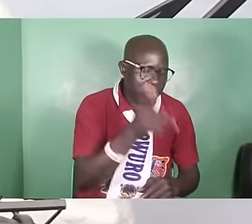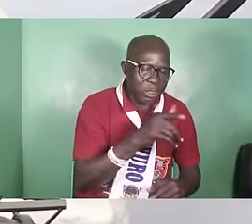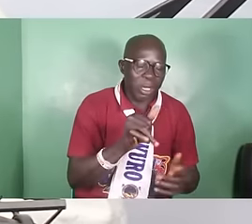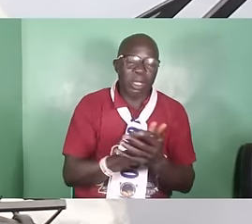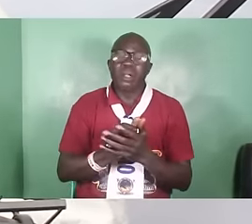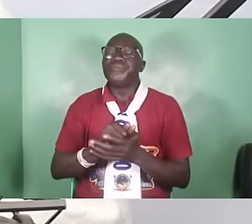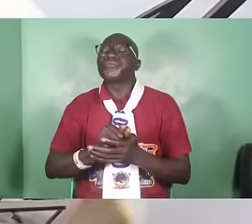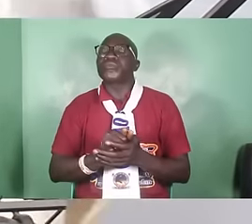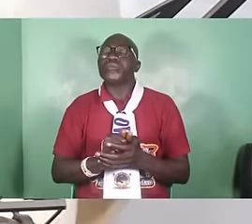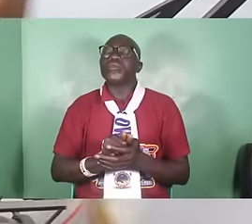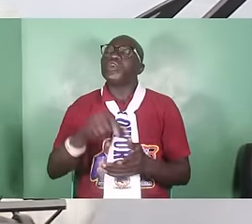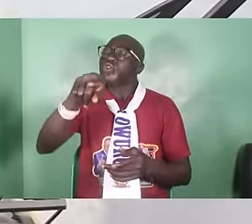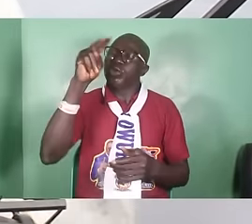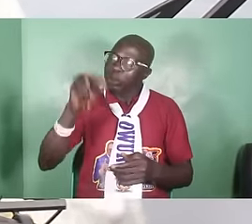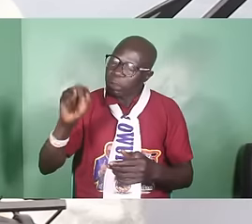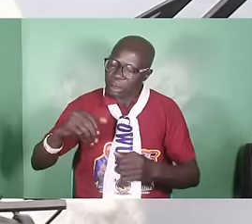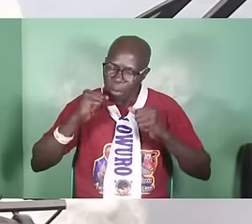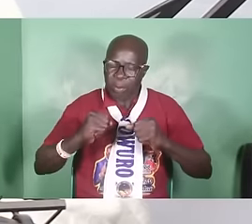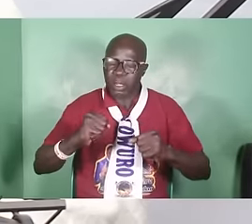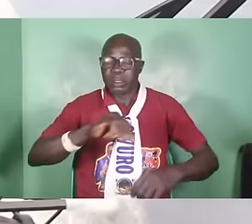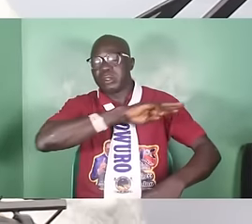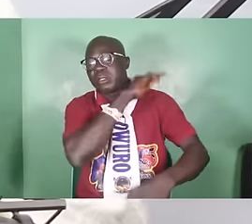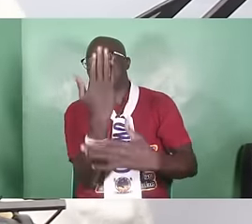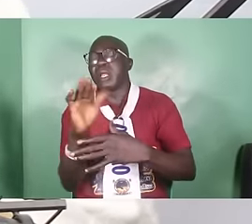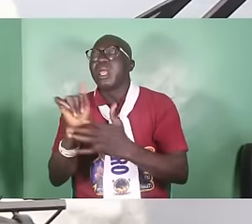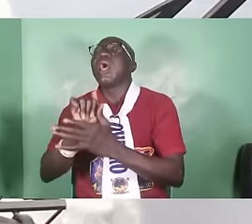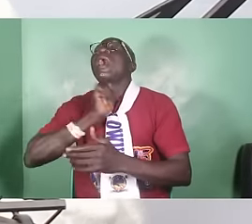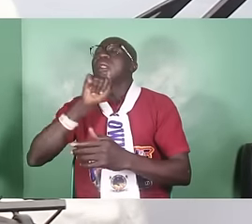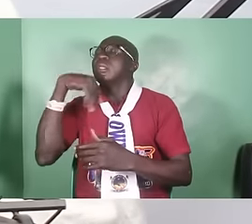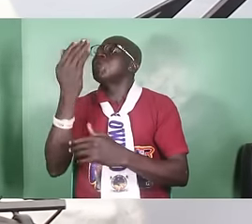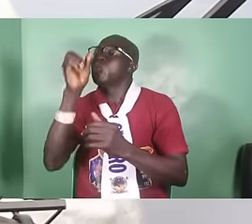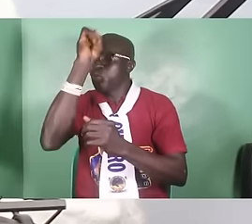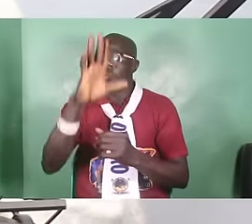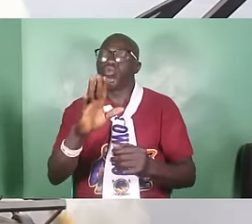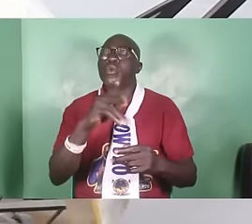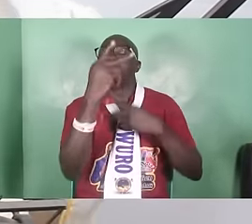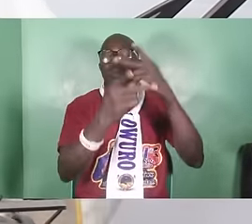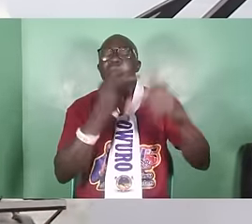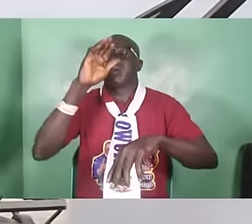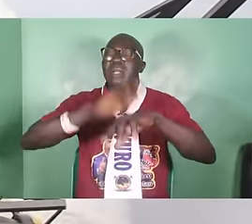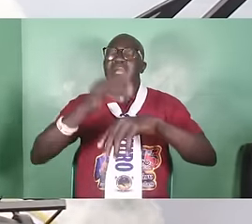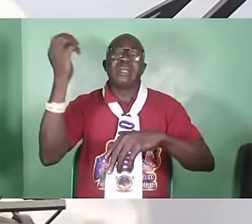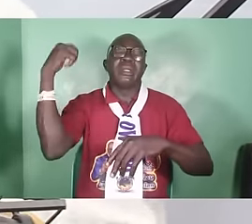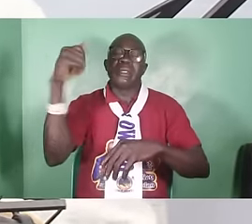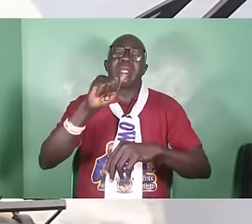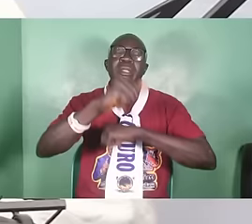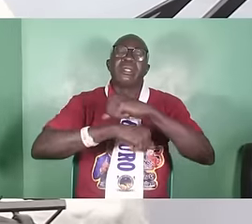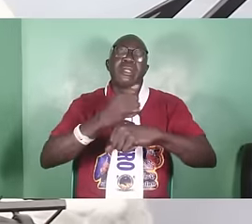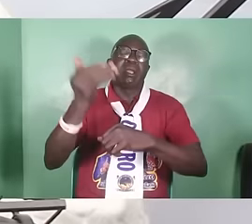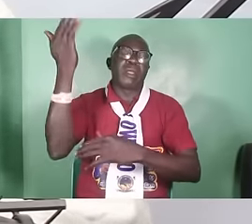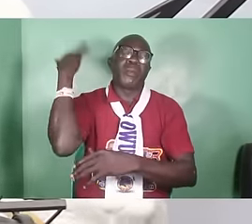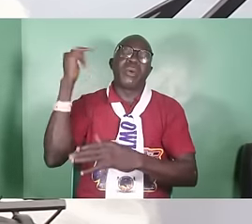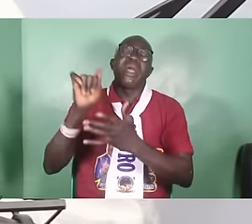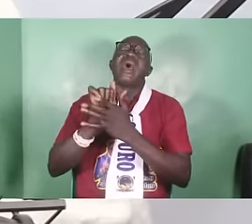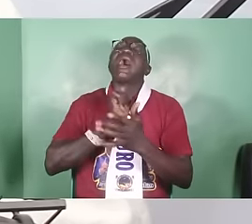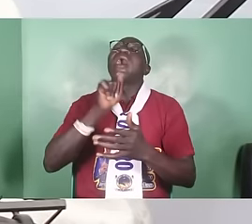Bamisha. Only know what Barra. I don't want my vision. About 10 years back. Molo